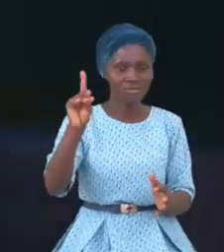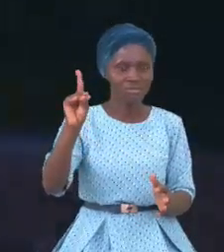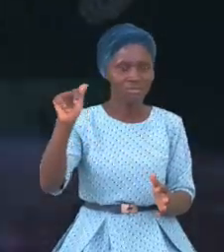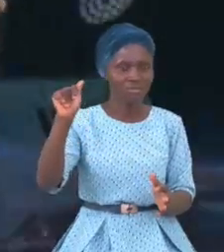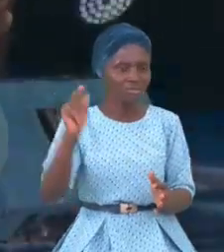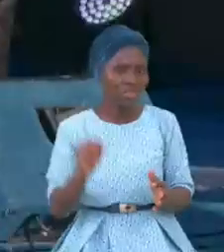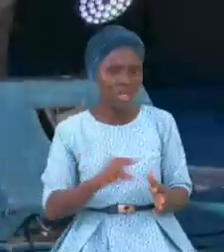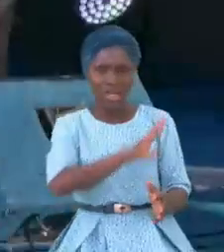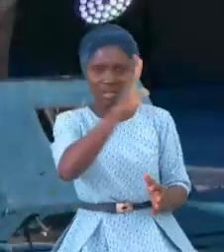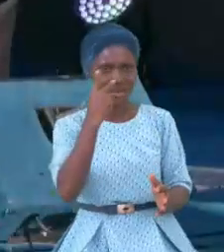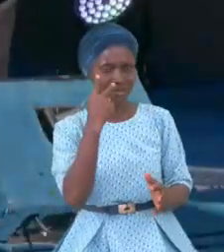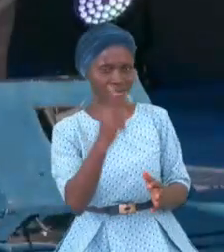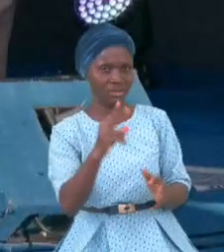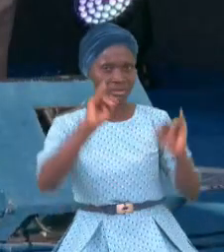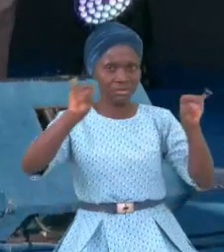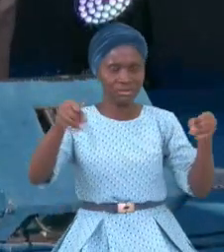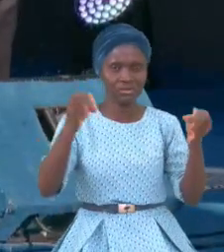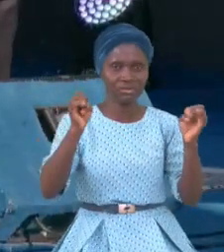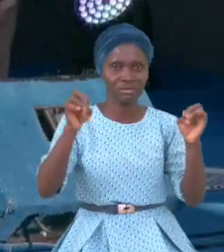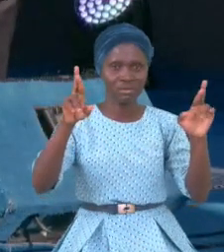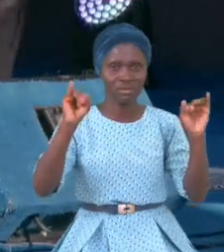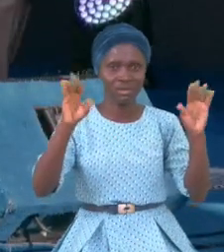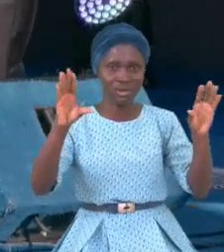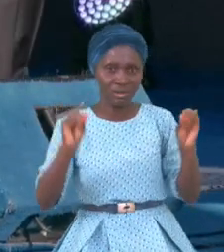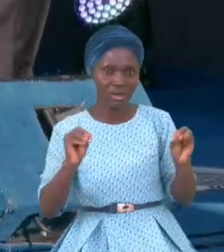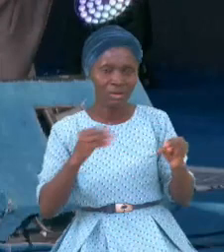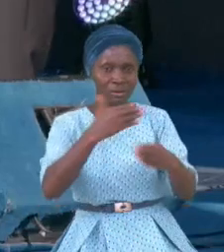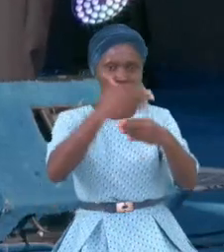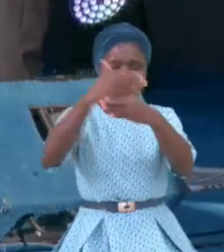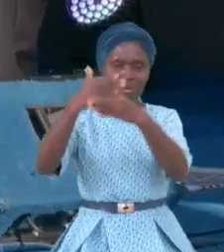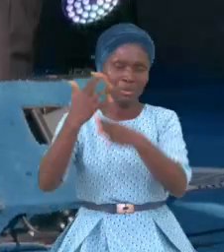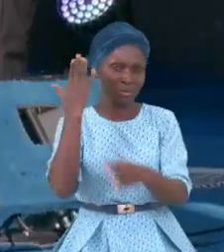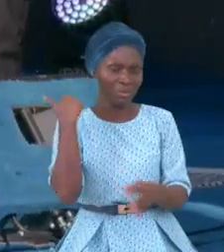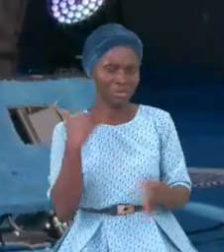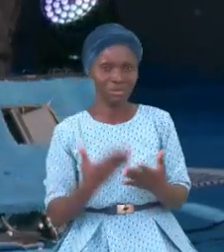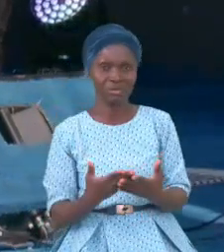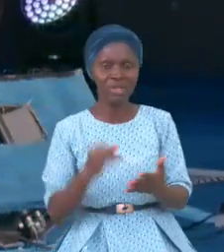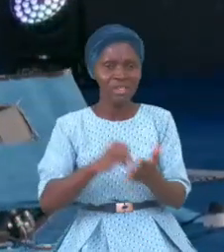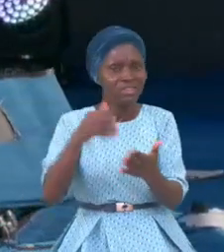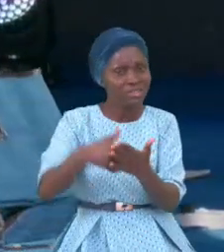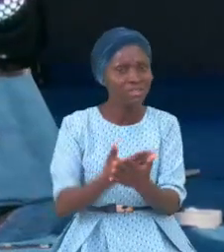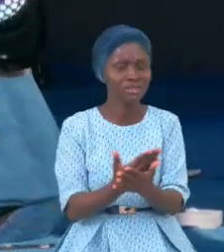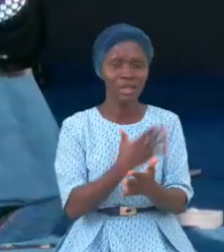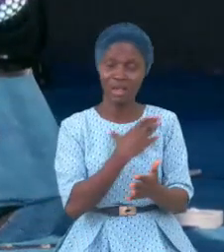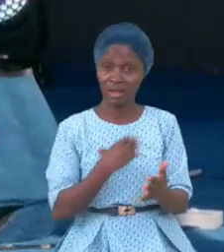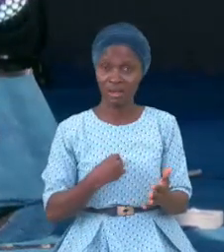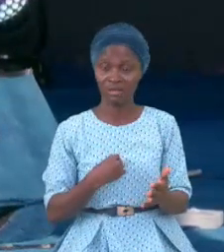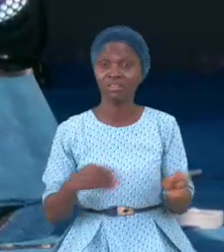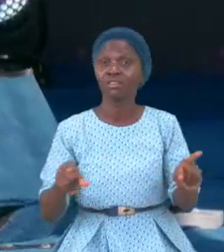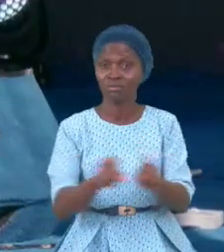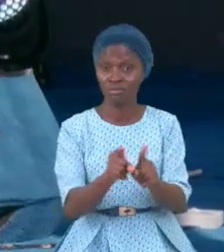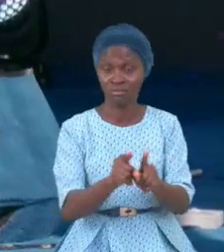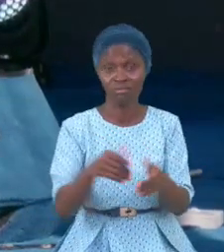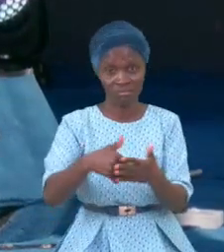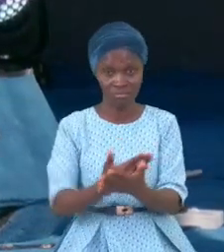of these kings of the Canaanites before. It's new. And even though it's new, you are